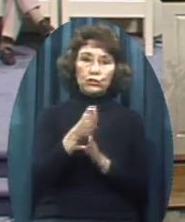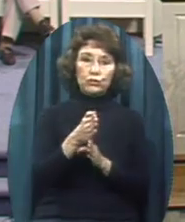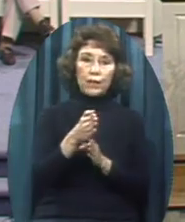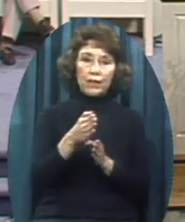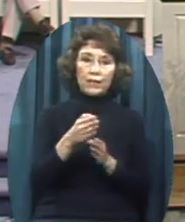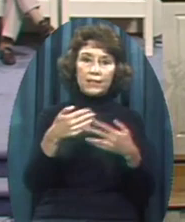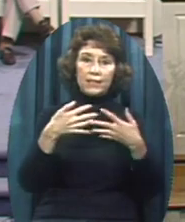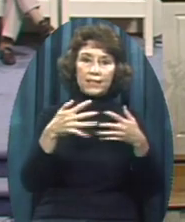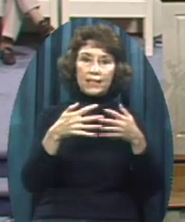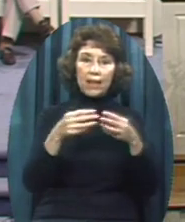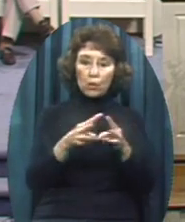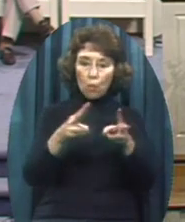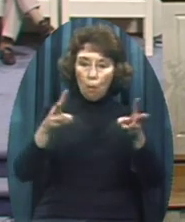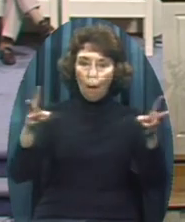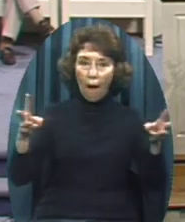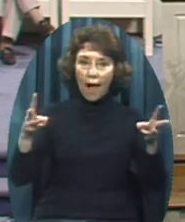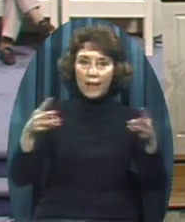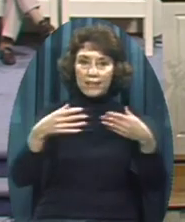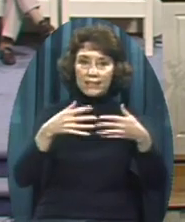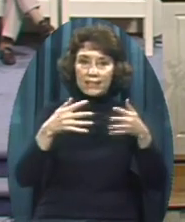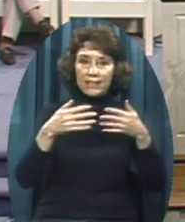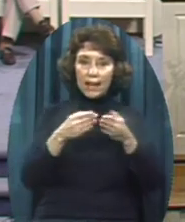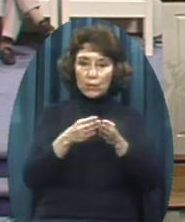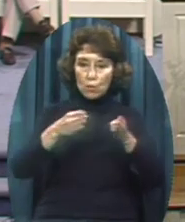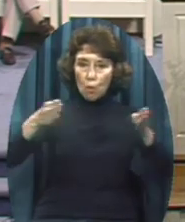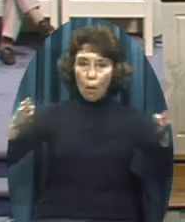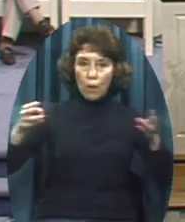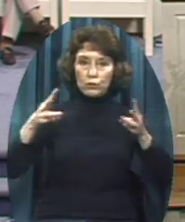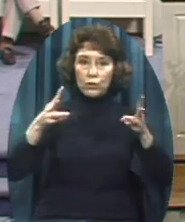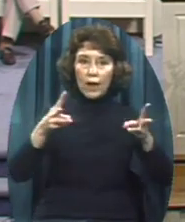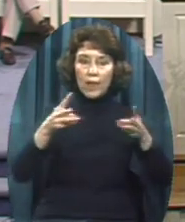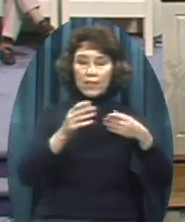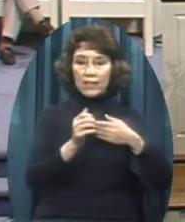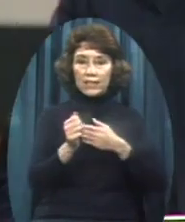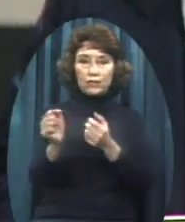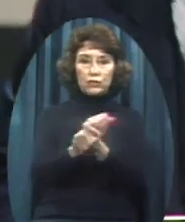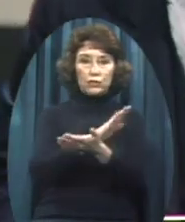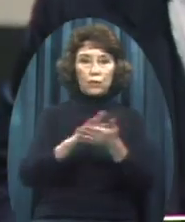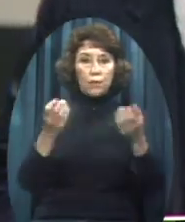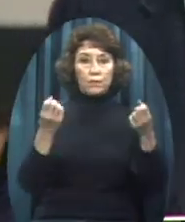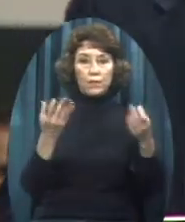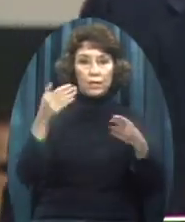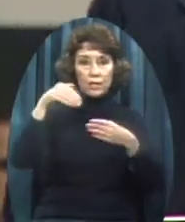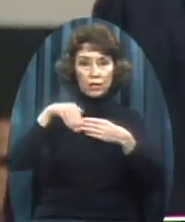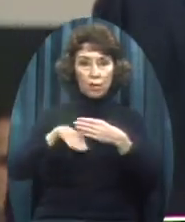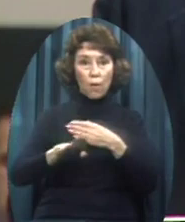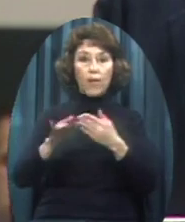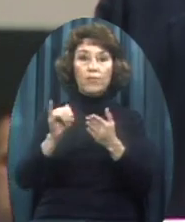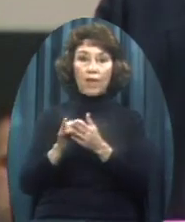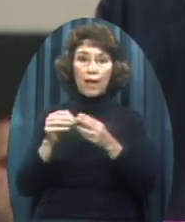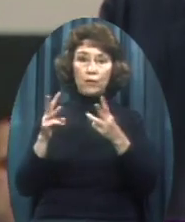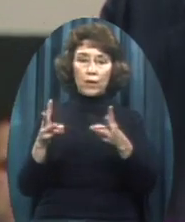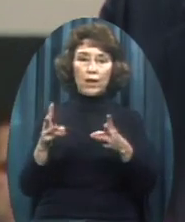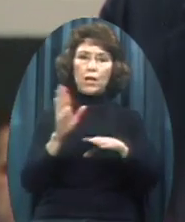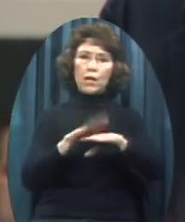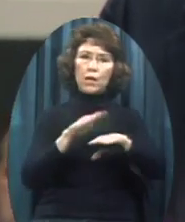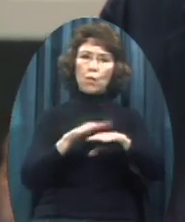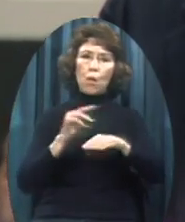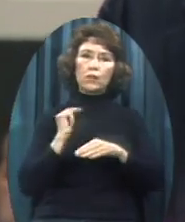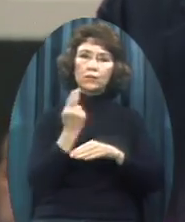wide is the gate, and broad is the way that leadeth to destruction, and many there be which go in thereat." He warns us about following the